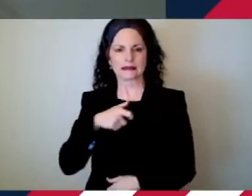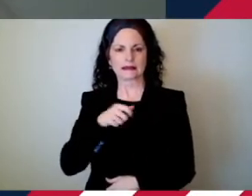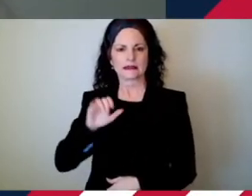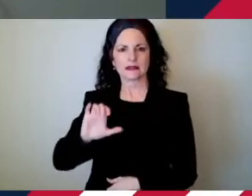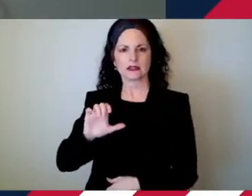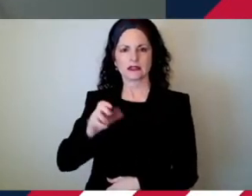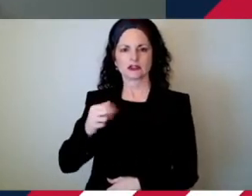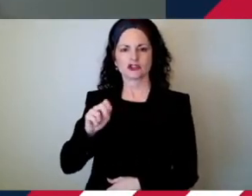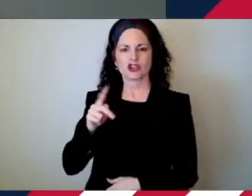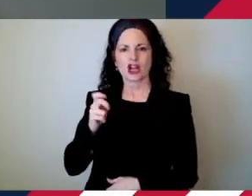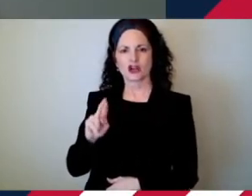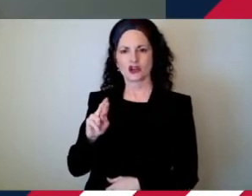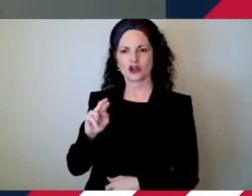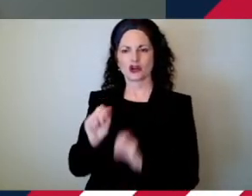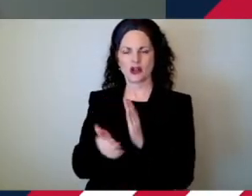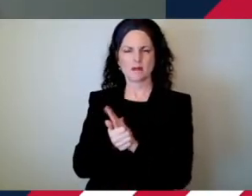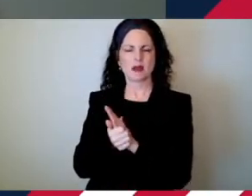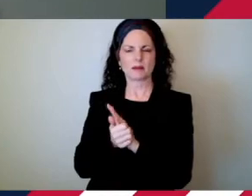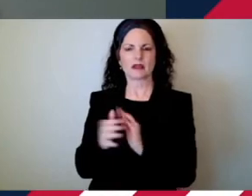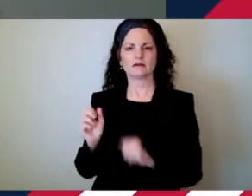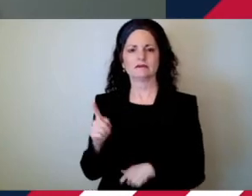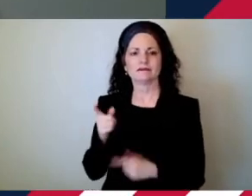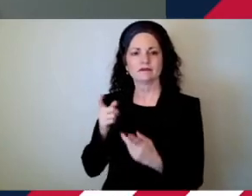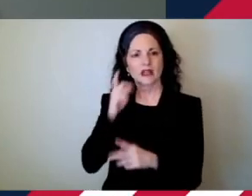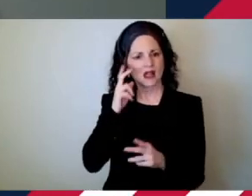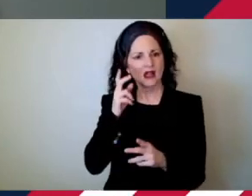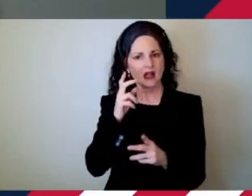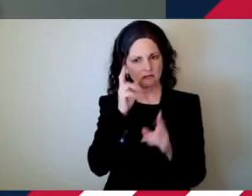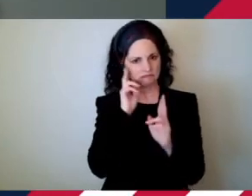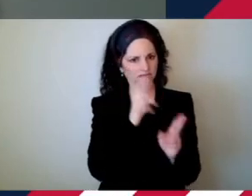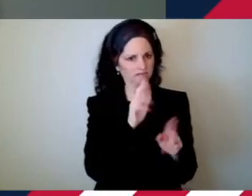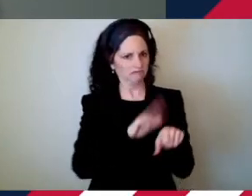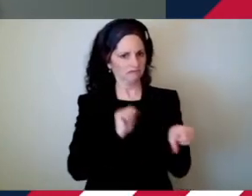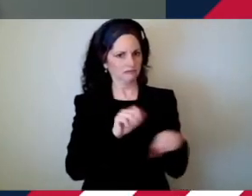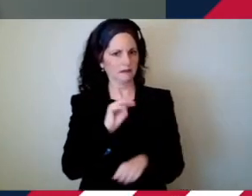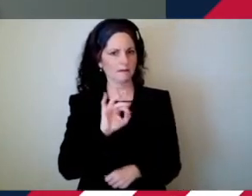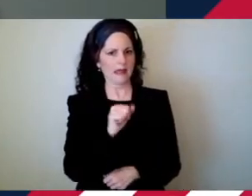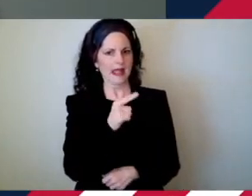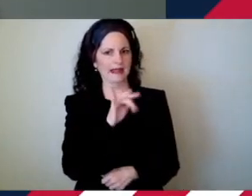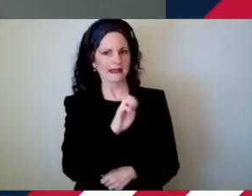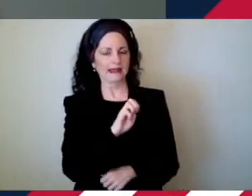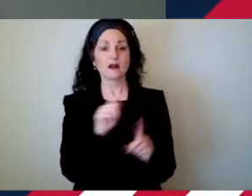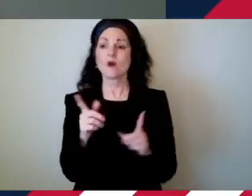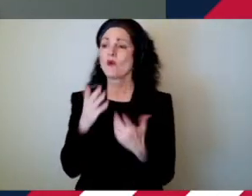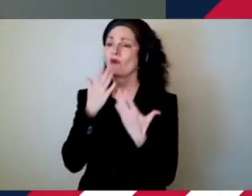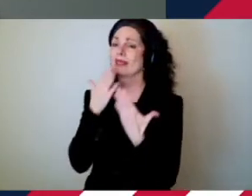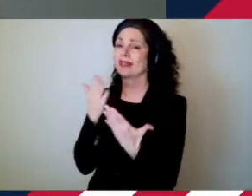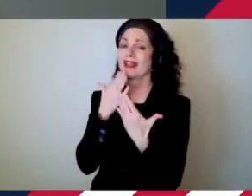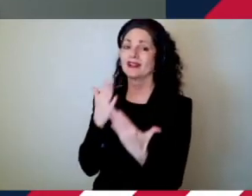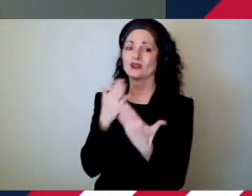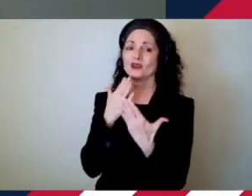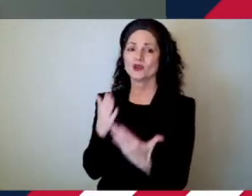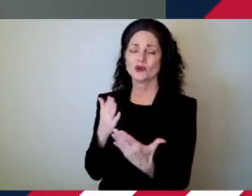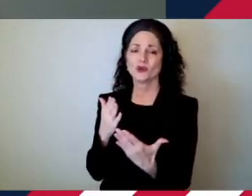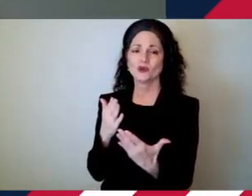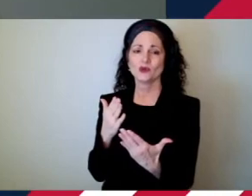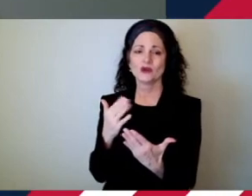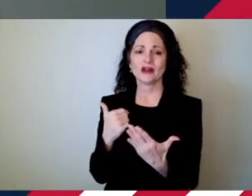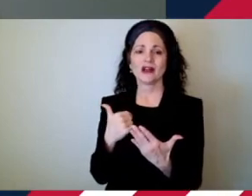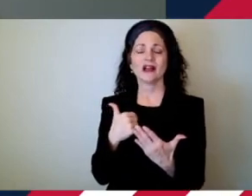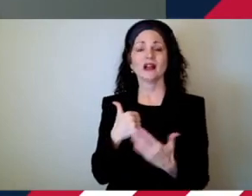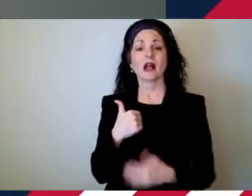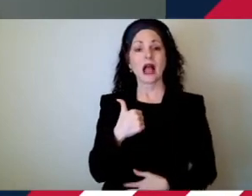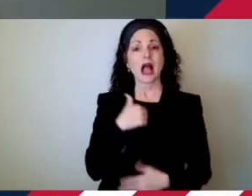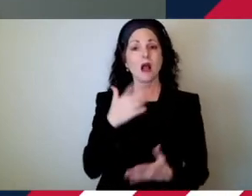Thank you. I'm Maggie Wonderly from the state of Illinois. And first of all, I would like to applaud the Rules Committee